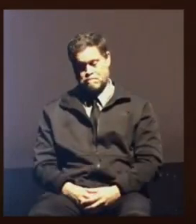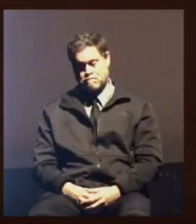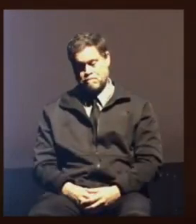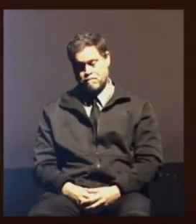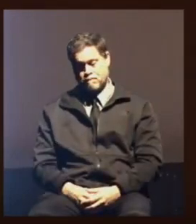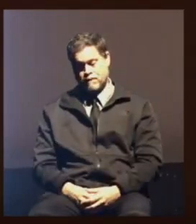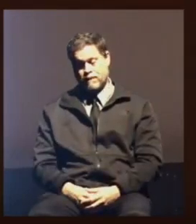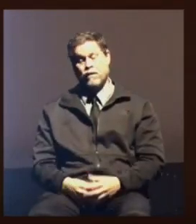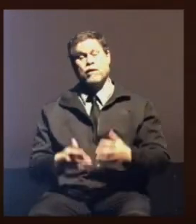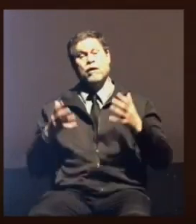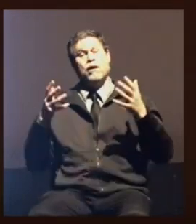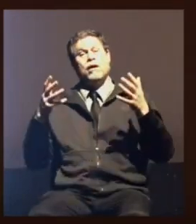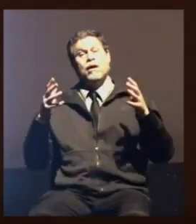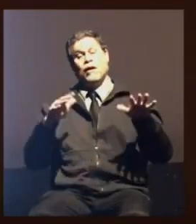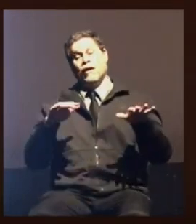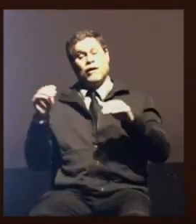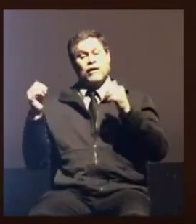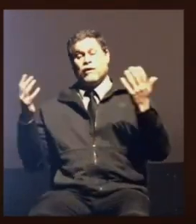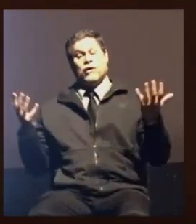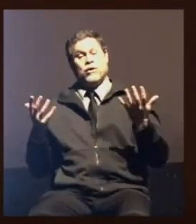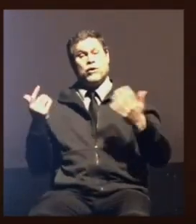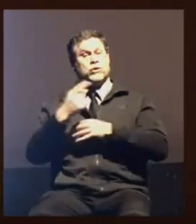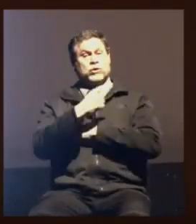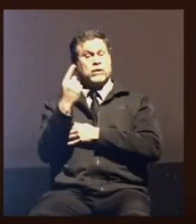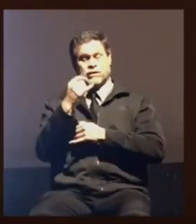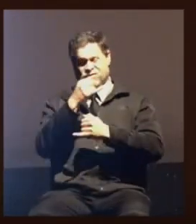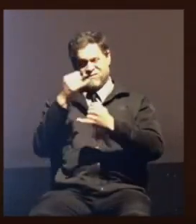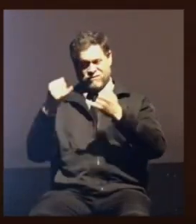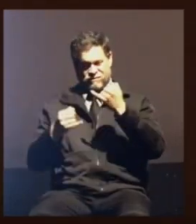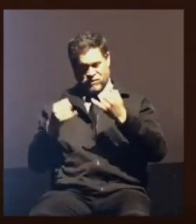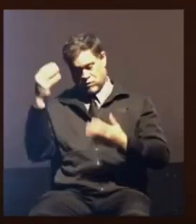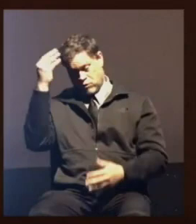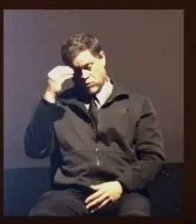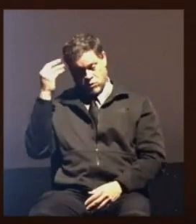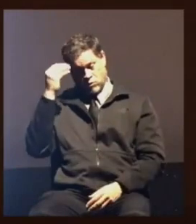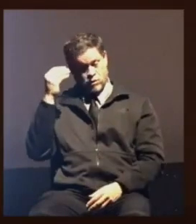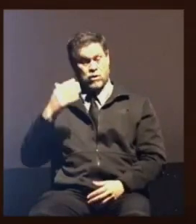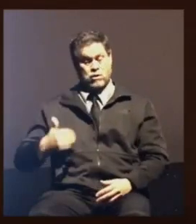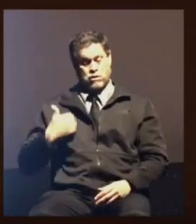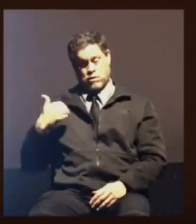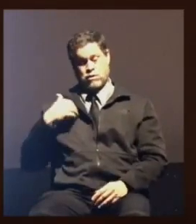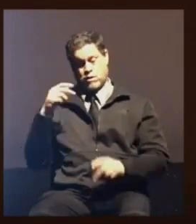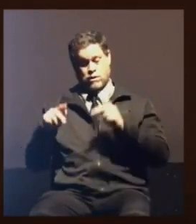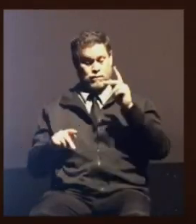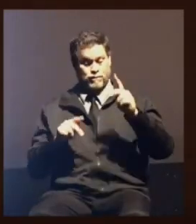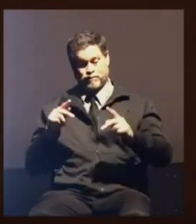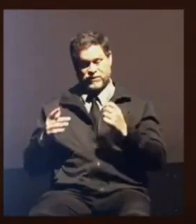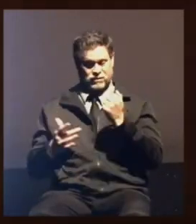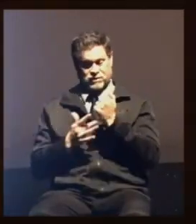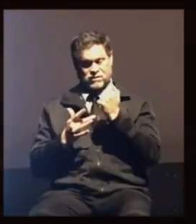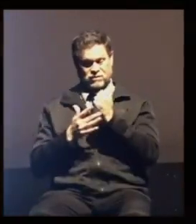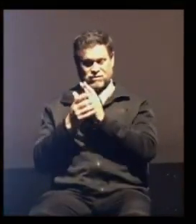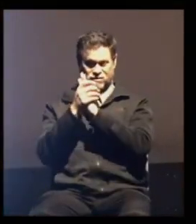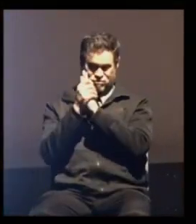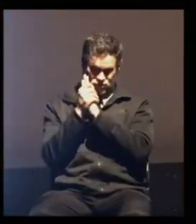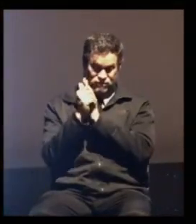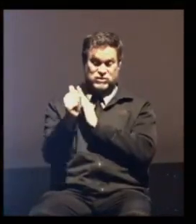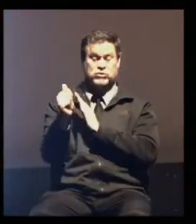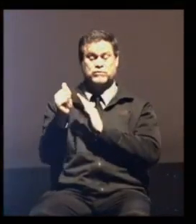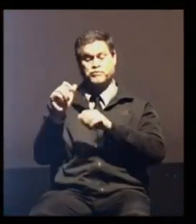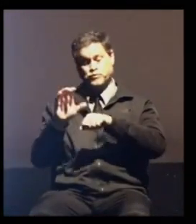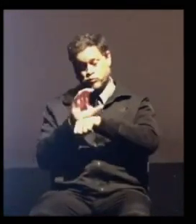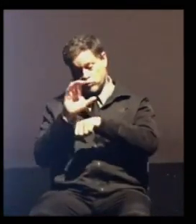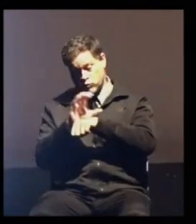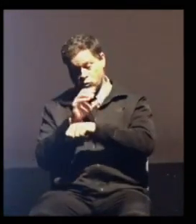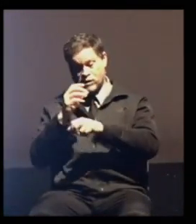So I leave you here today with this final thought. Our young people need to be technologically proficient. However,